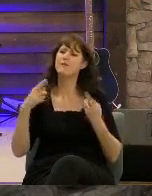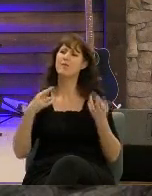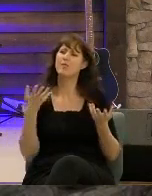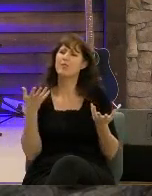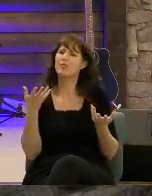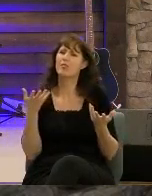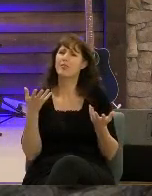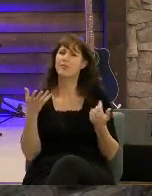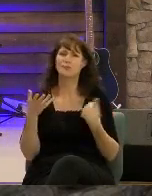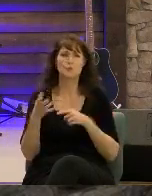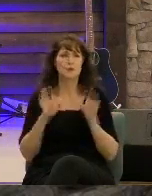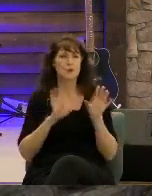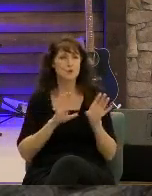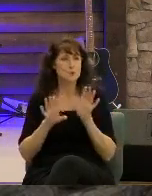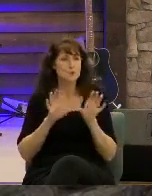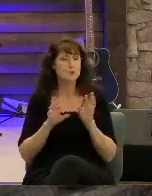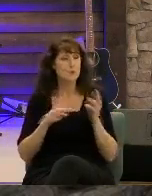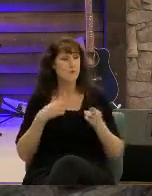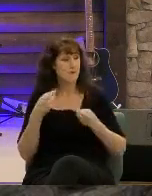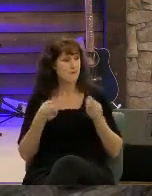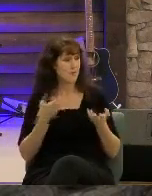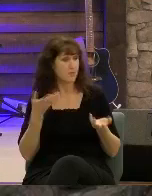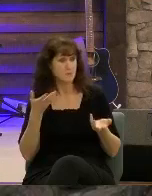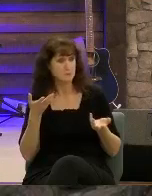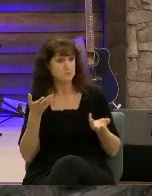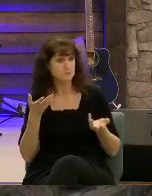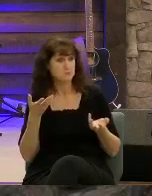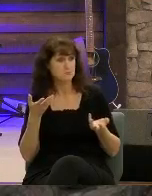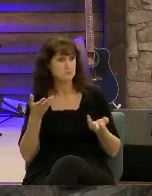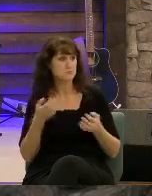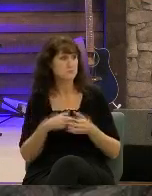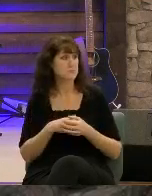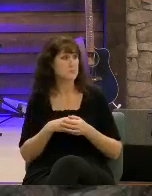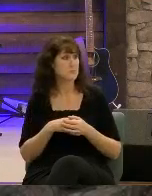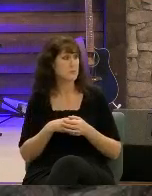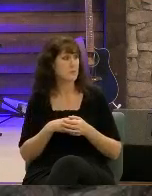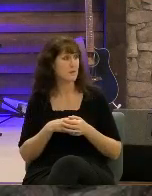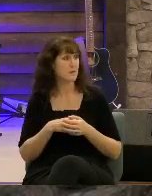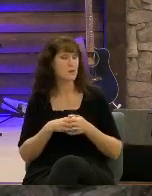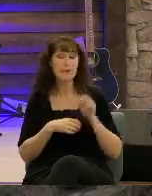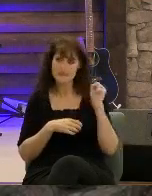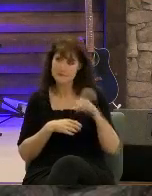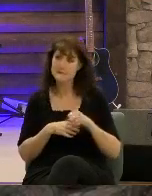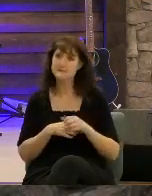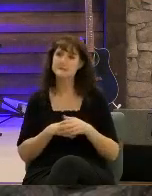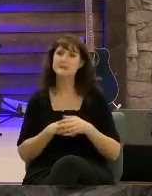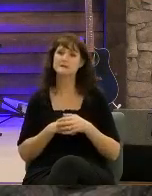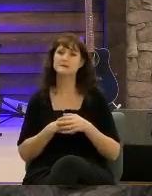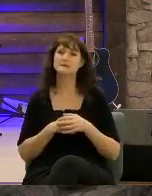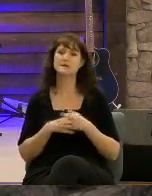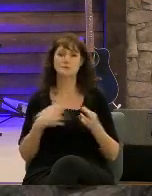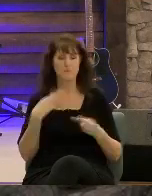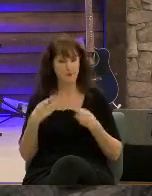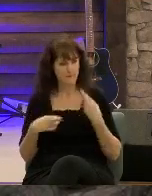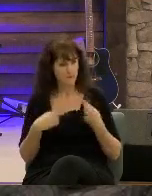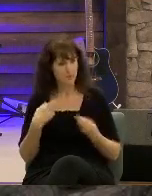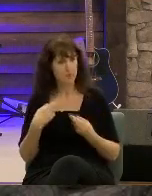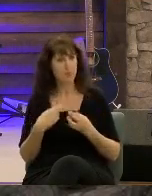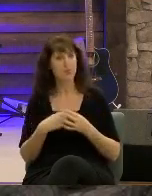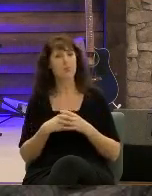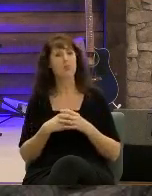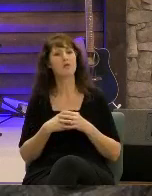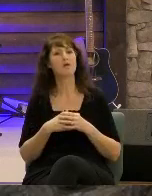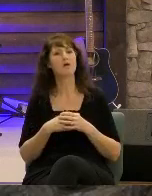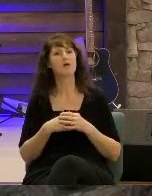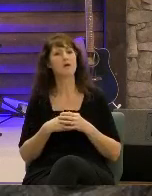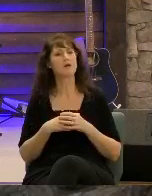Is what we are doing, is it revival? Is it revival? Yes, it is revival, right? But does revival